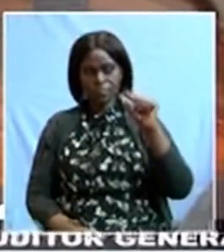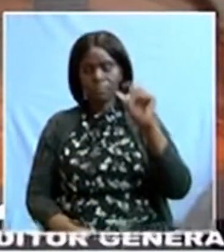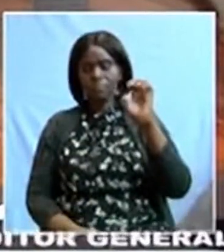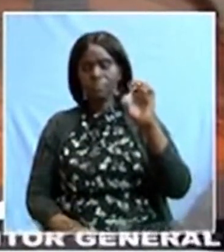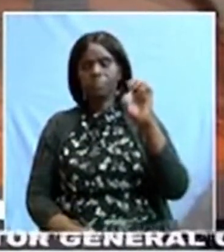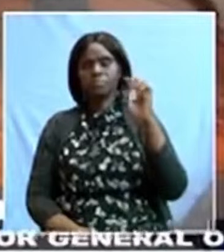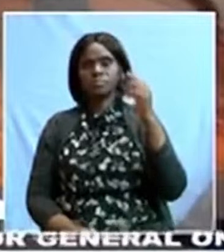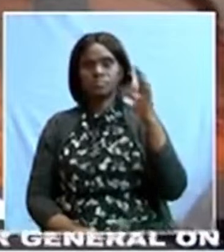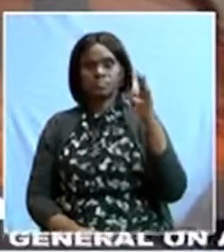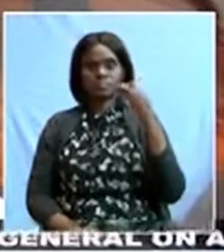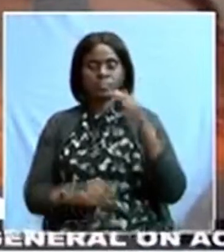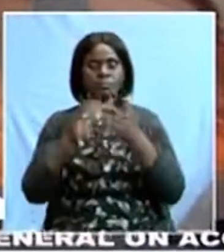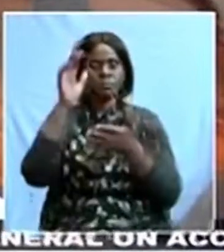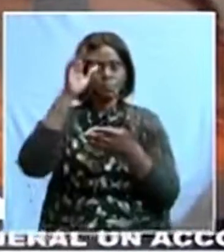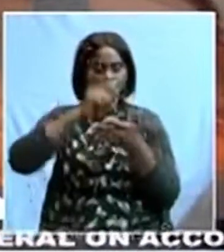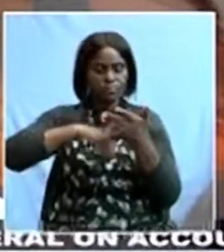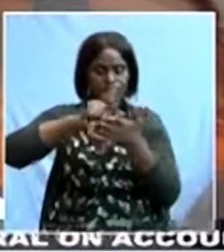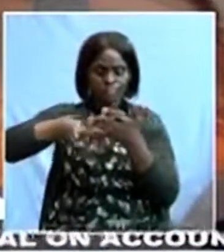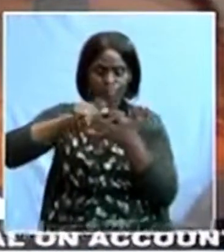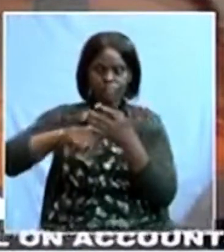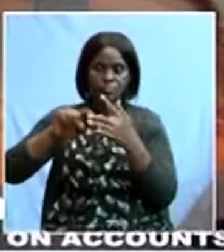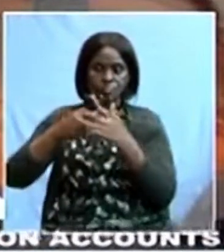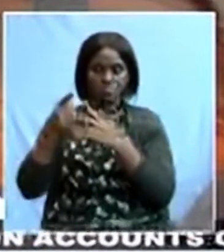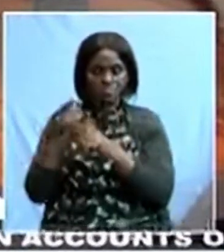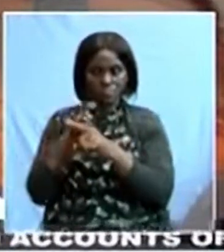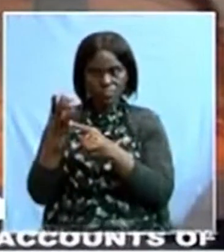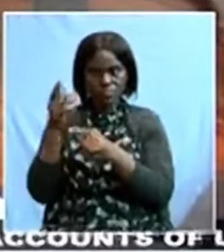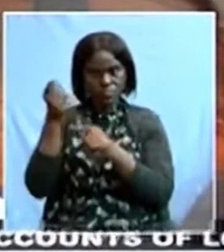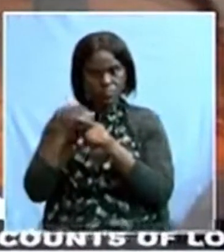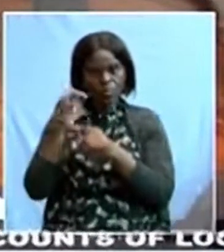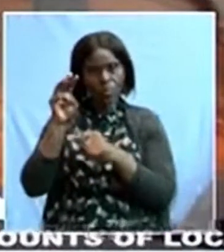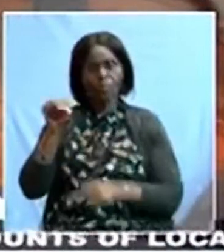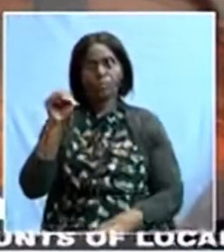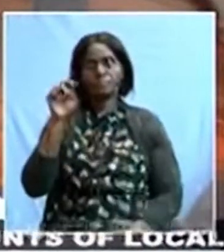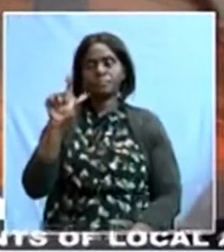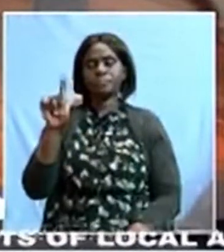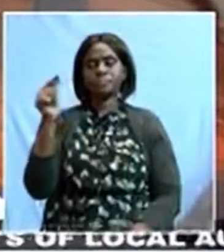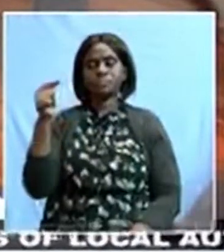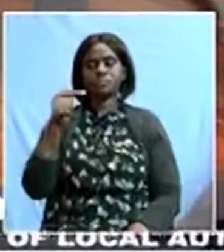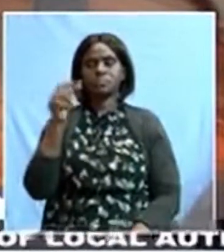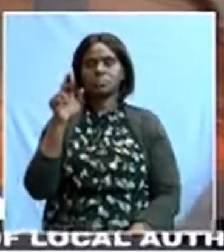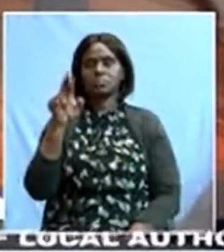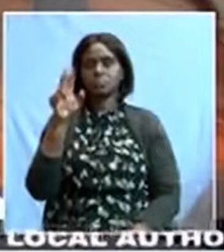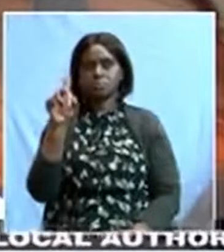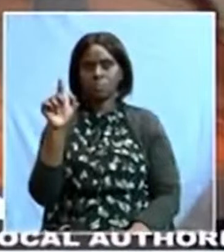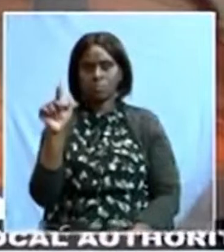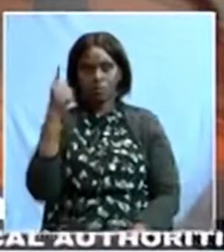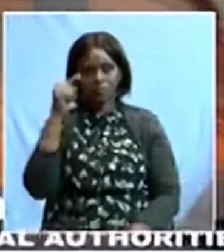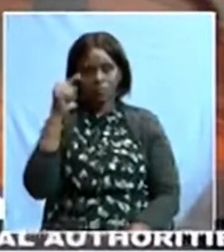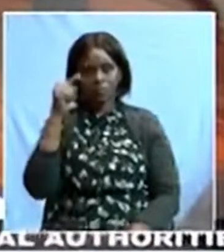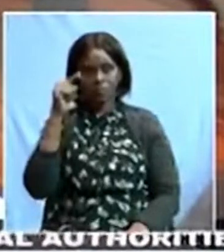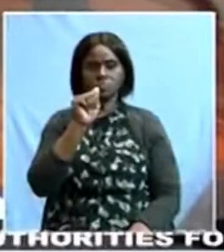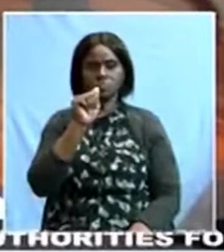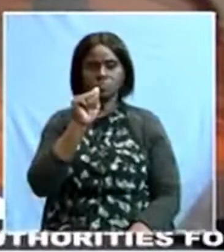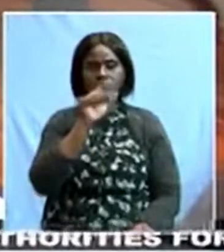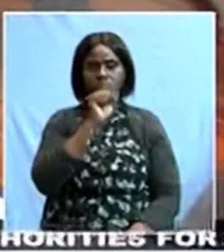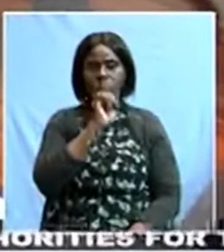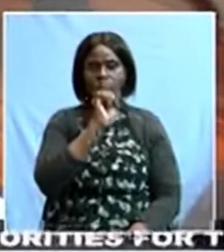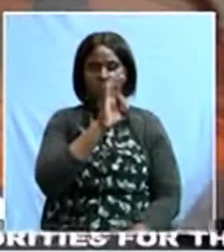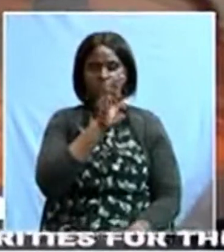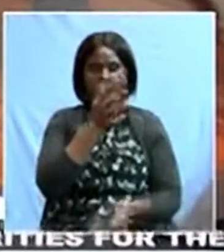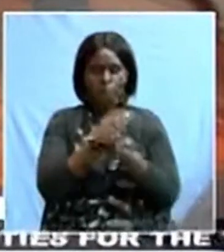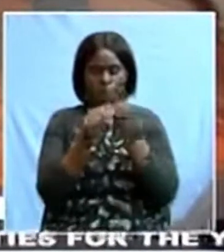of the deductions done at source by the Ministry of Local Government and Rural Development for LASIF